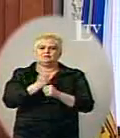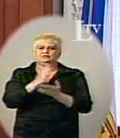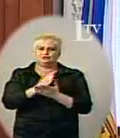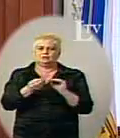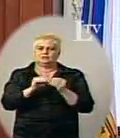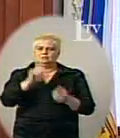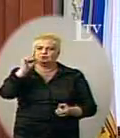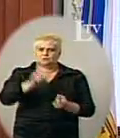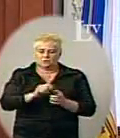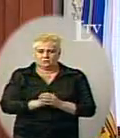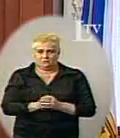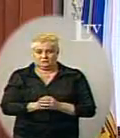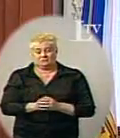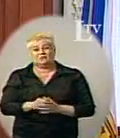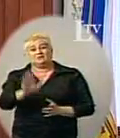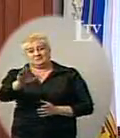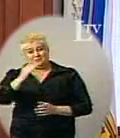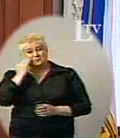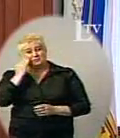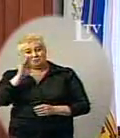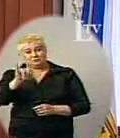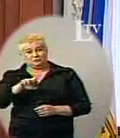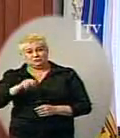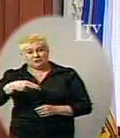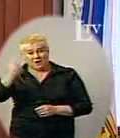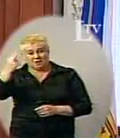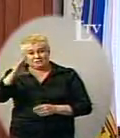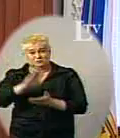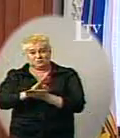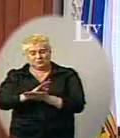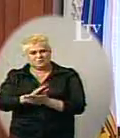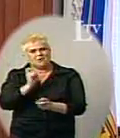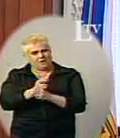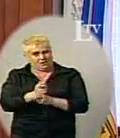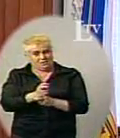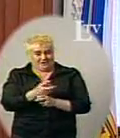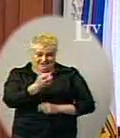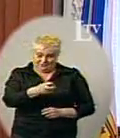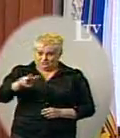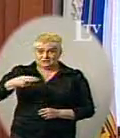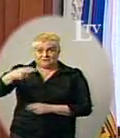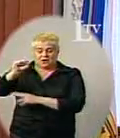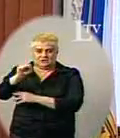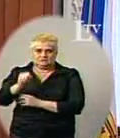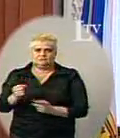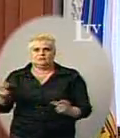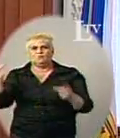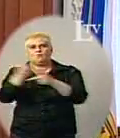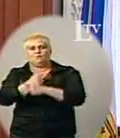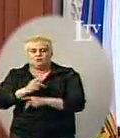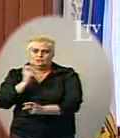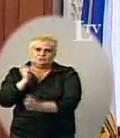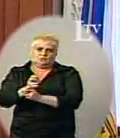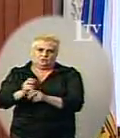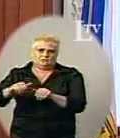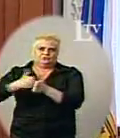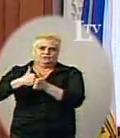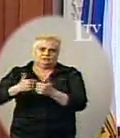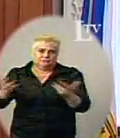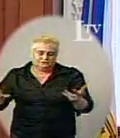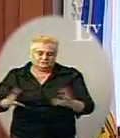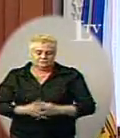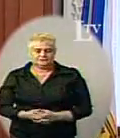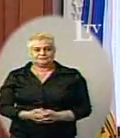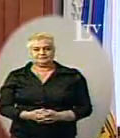Junior high school can be difficult for many, making the transition to high school that much more challenging. A